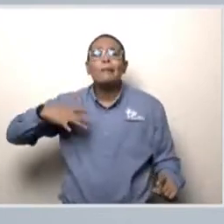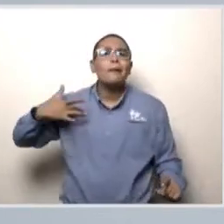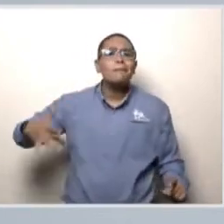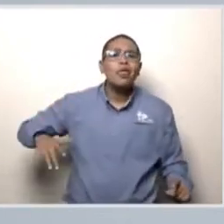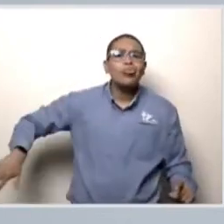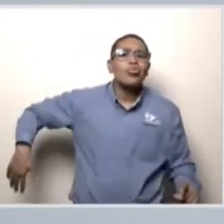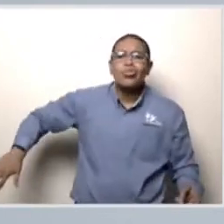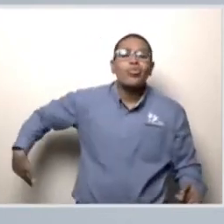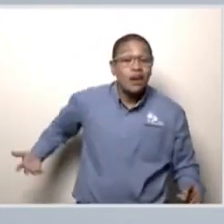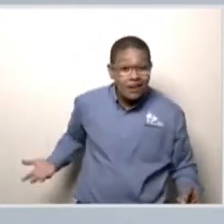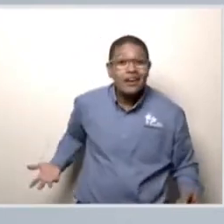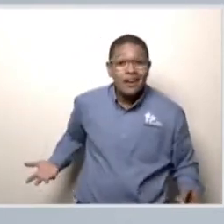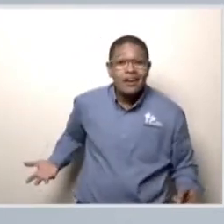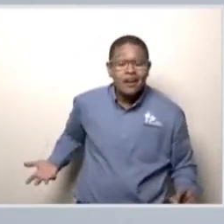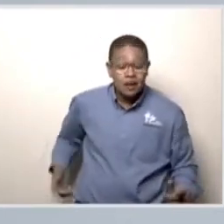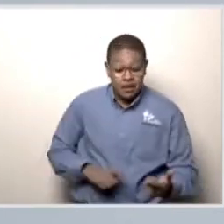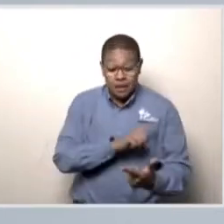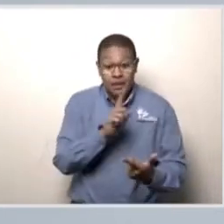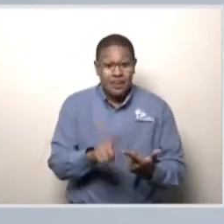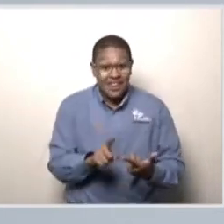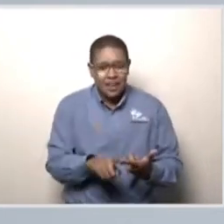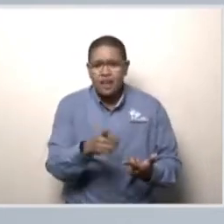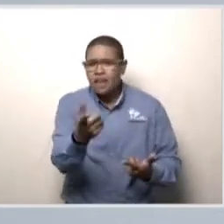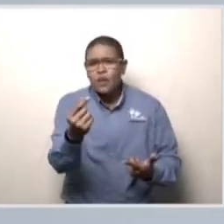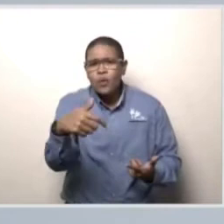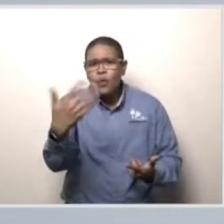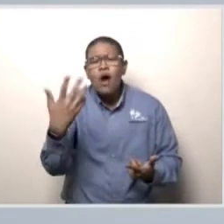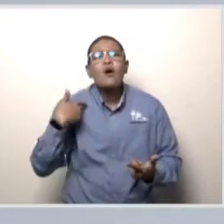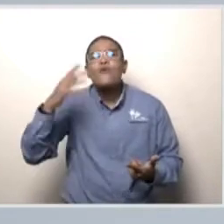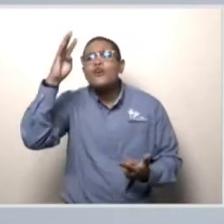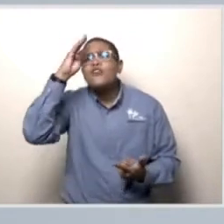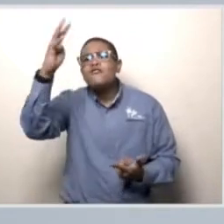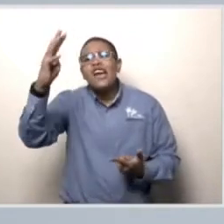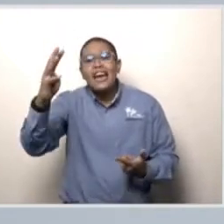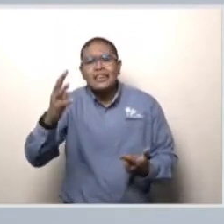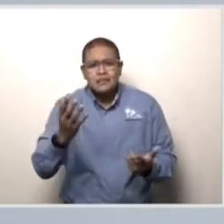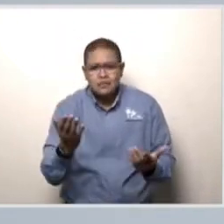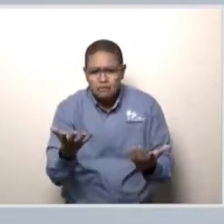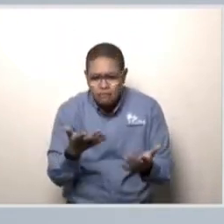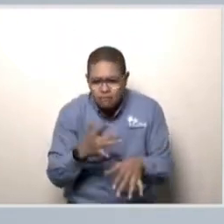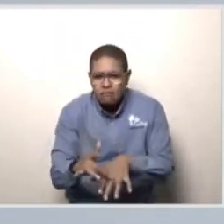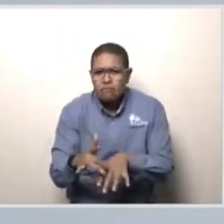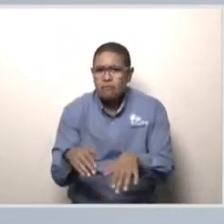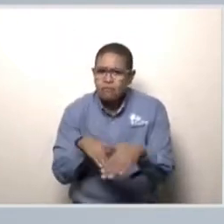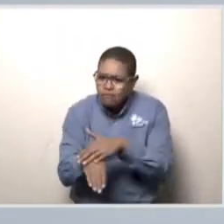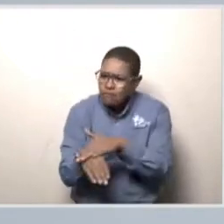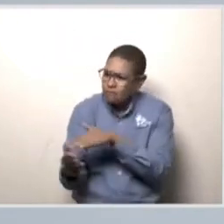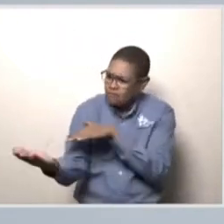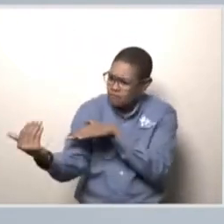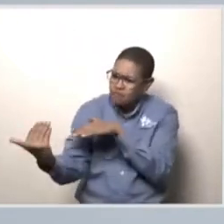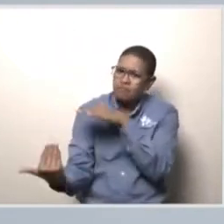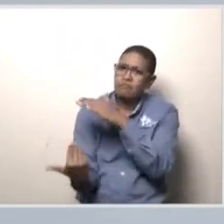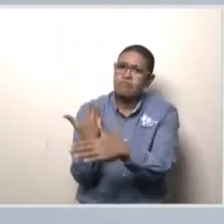doing. Then we also created a mechanism. We have